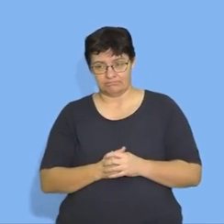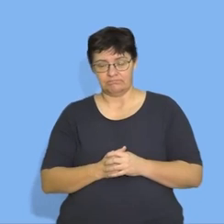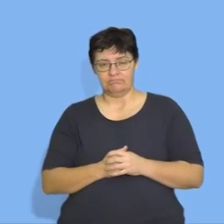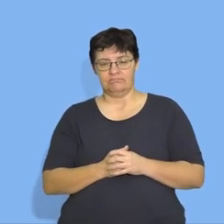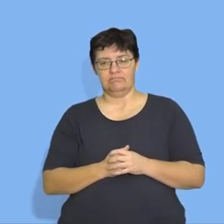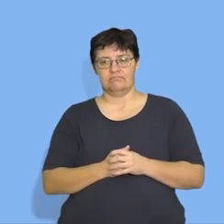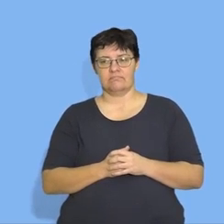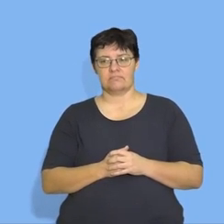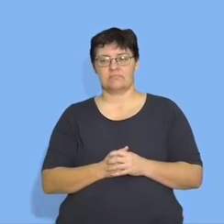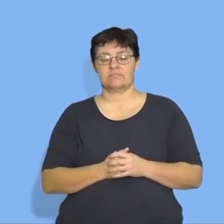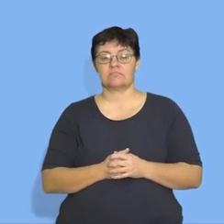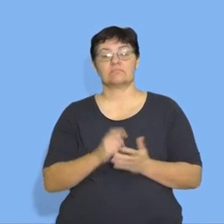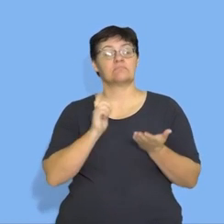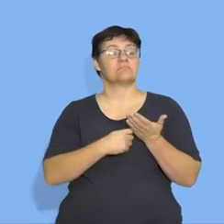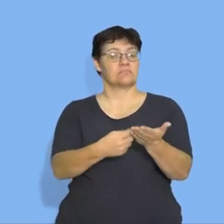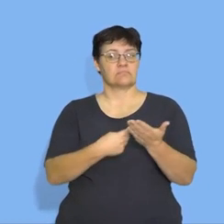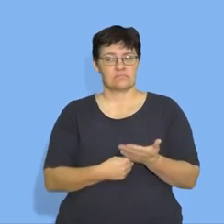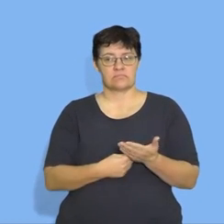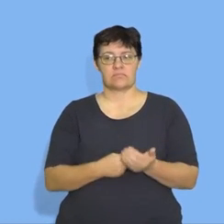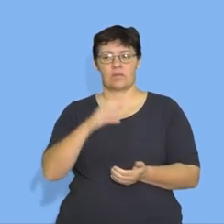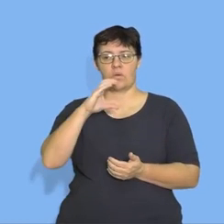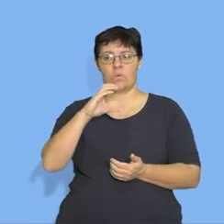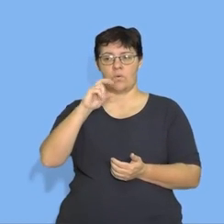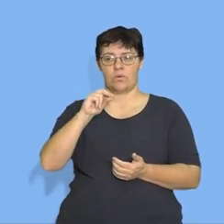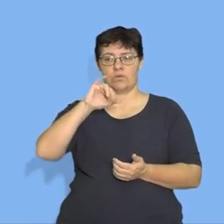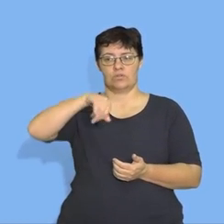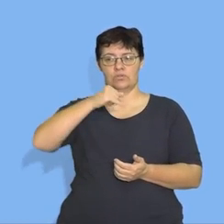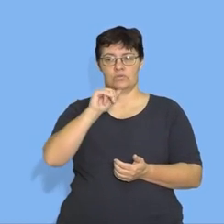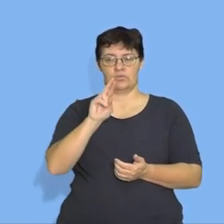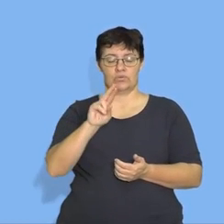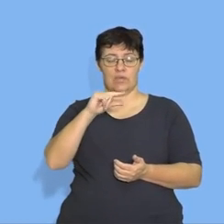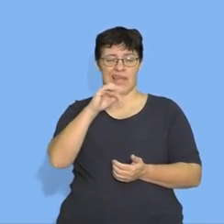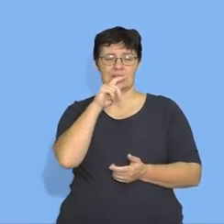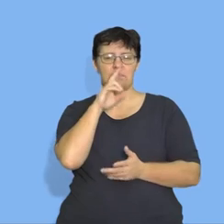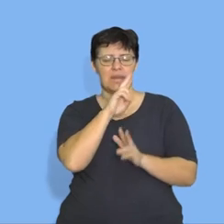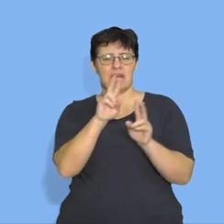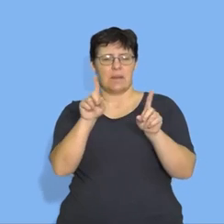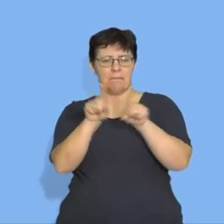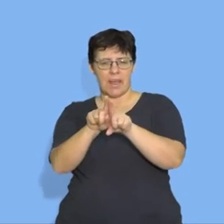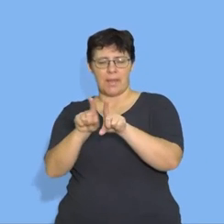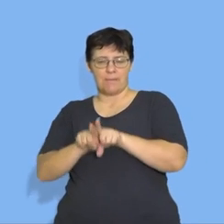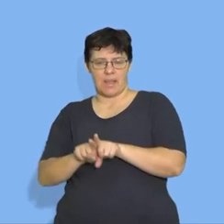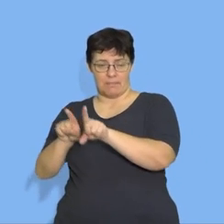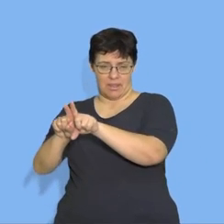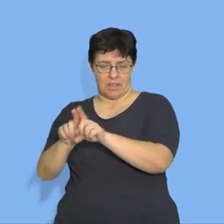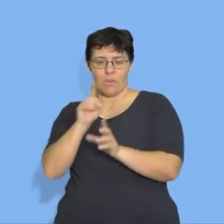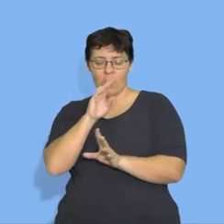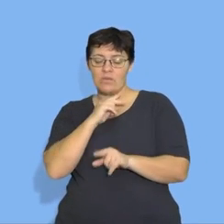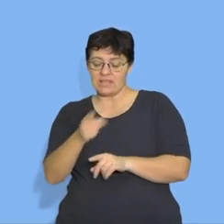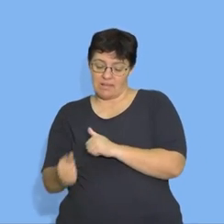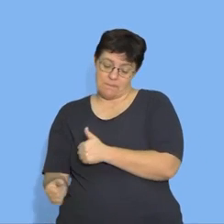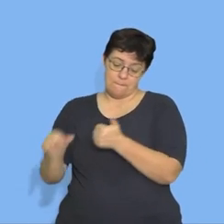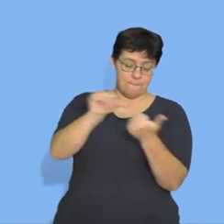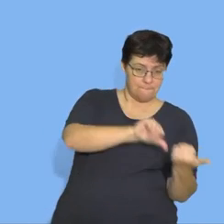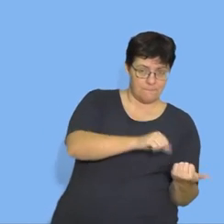So we are going to talk about conjugate acid-base pairs, right? Because we're saying that these reactions are reversible. Now, if